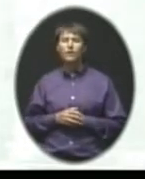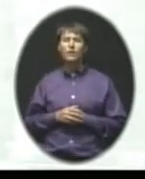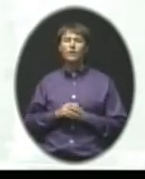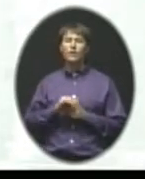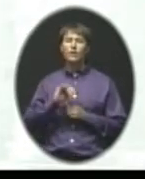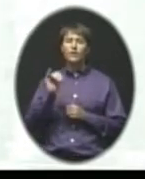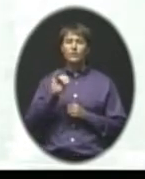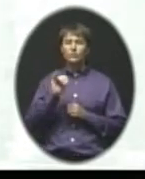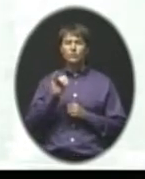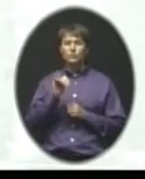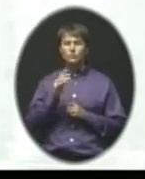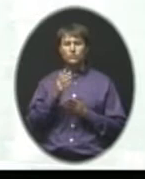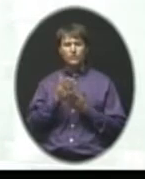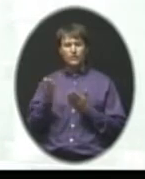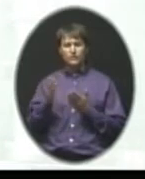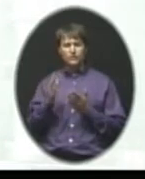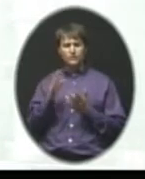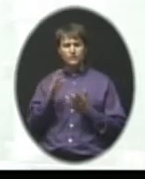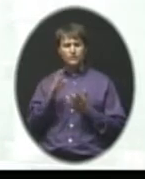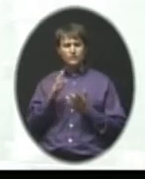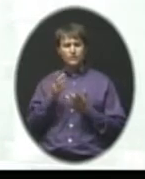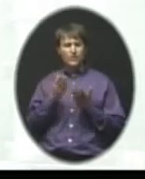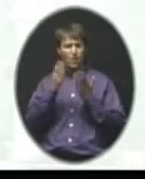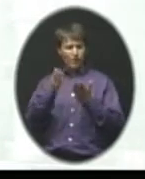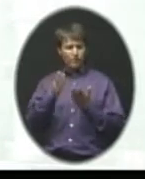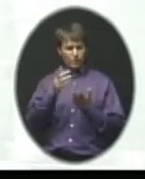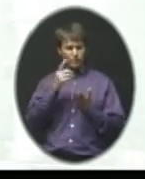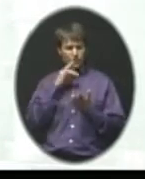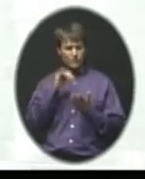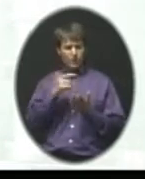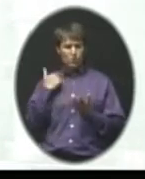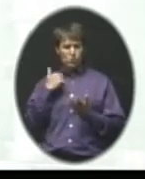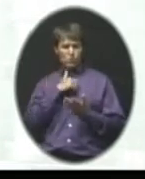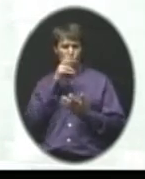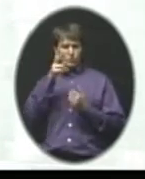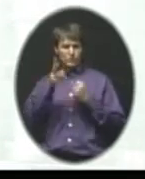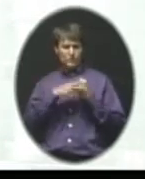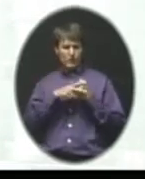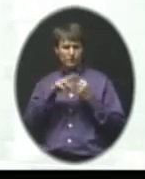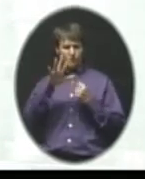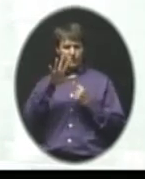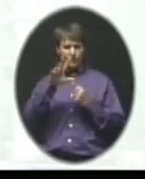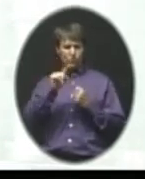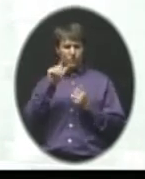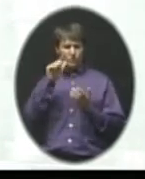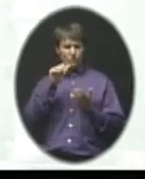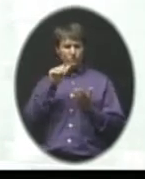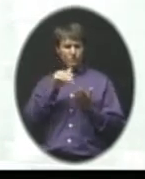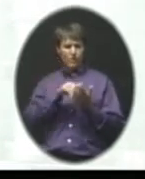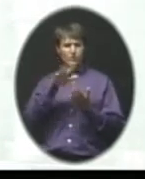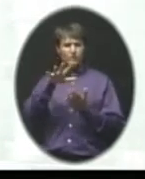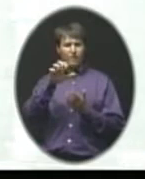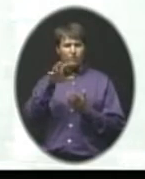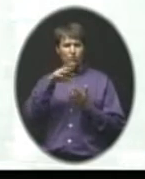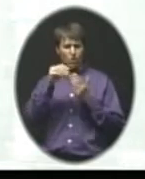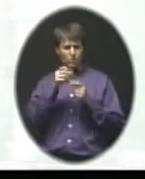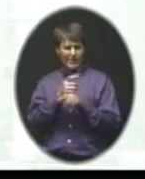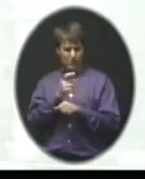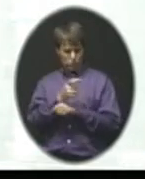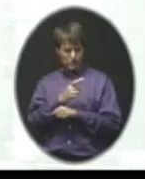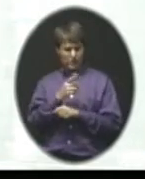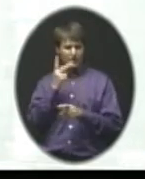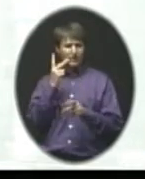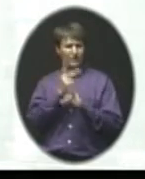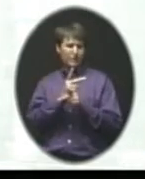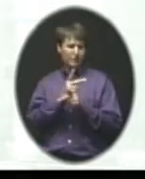Additional assertions in the offer are that we would save $51,500 annually in keeping up this